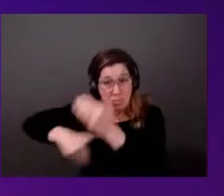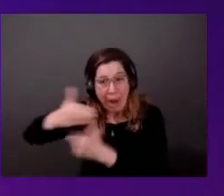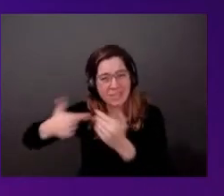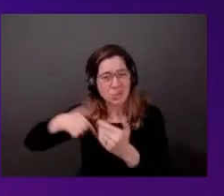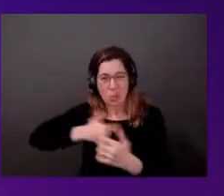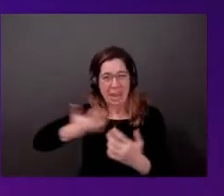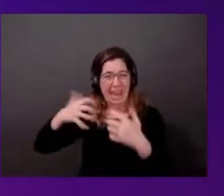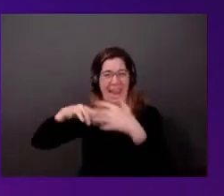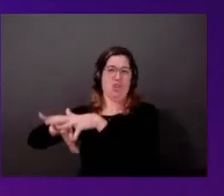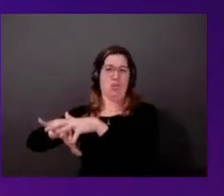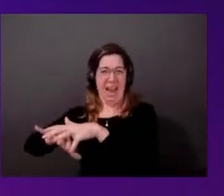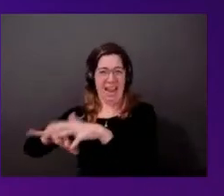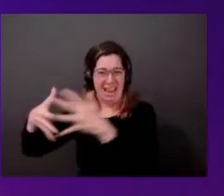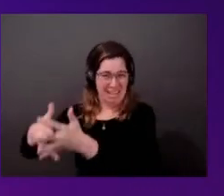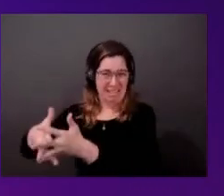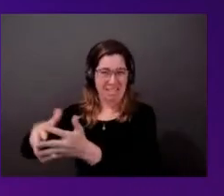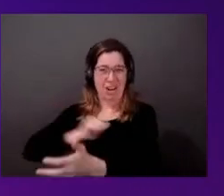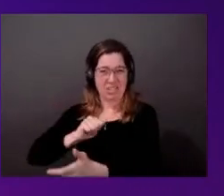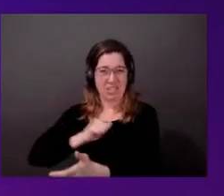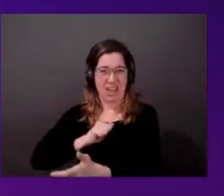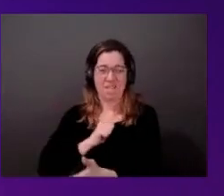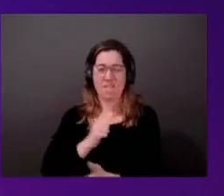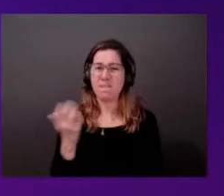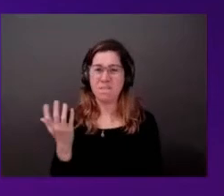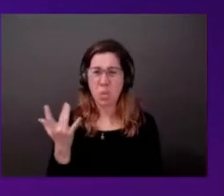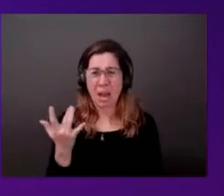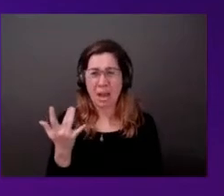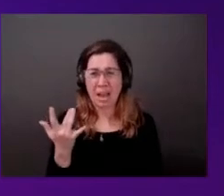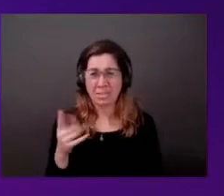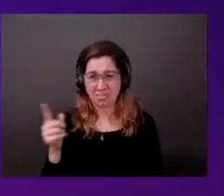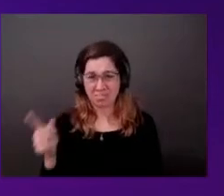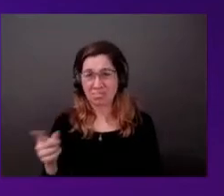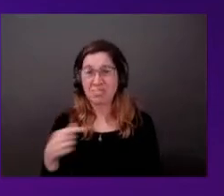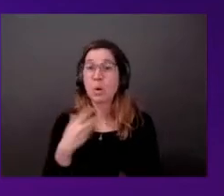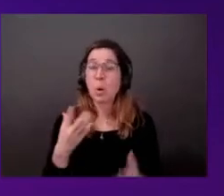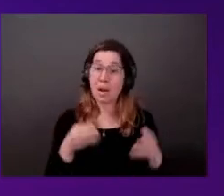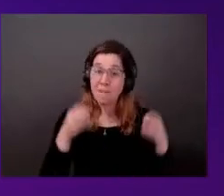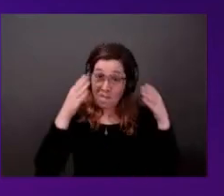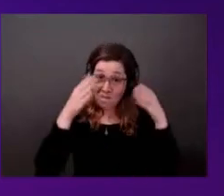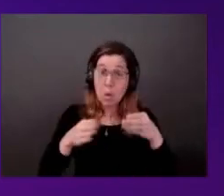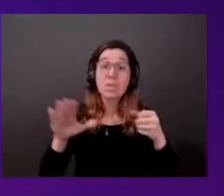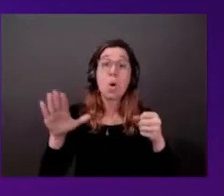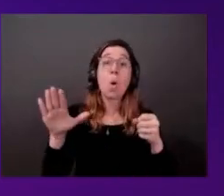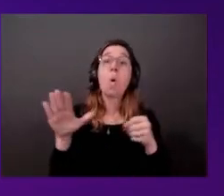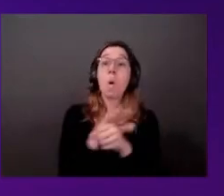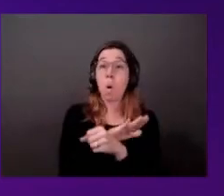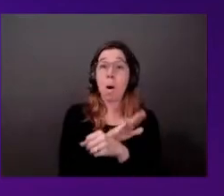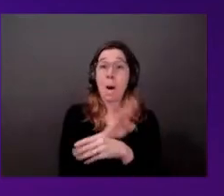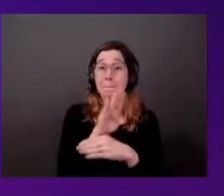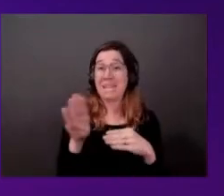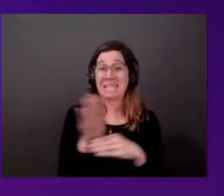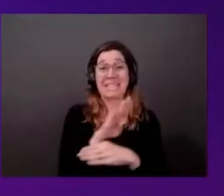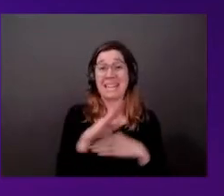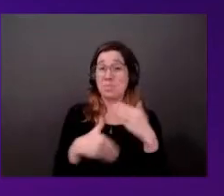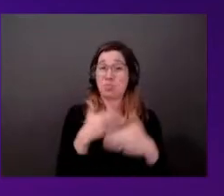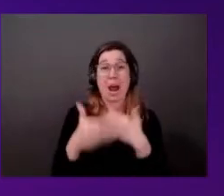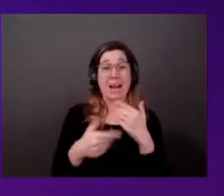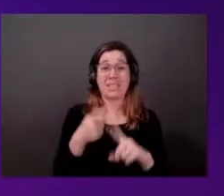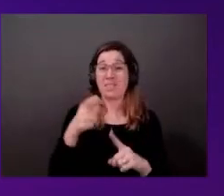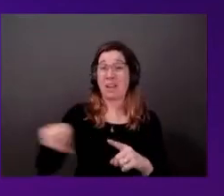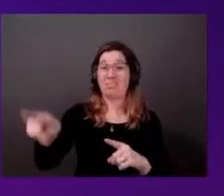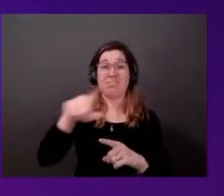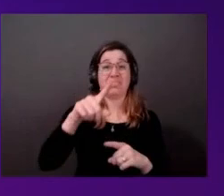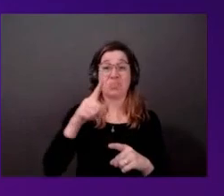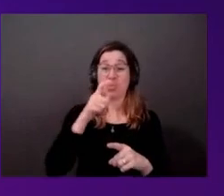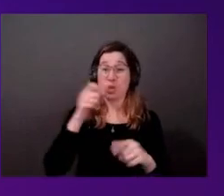that we stay focused on the entire business process of our stakeholders, opposed to